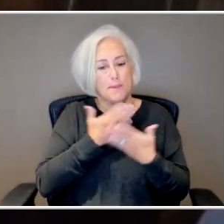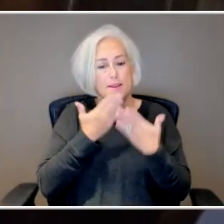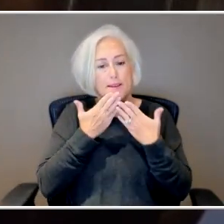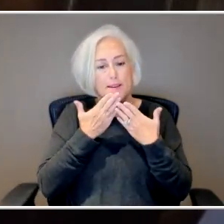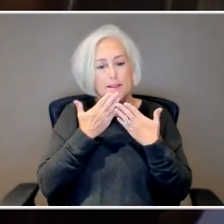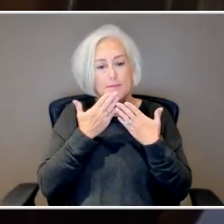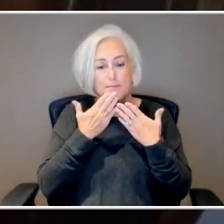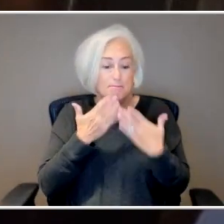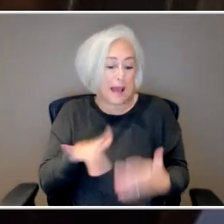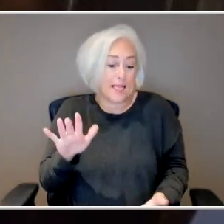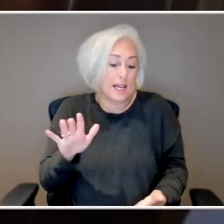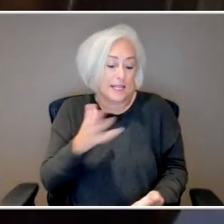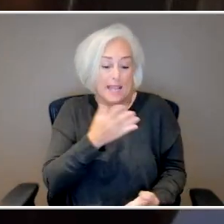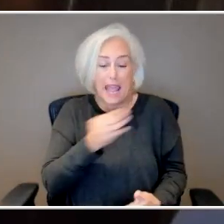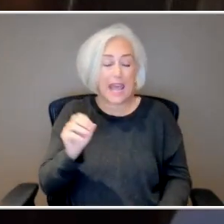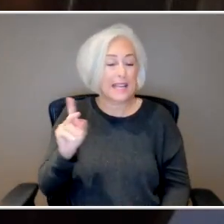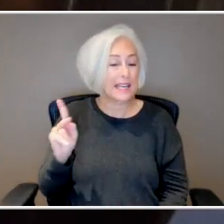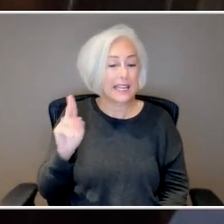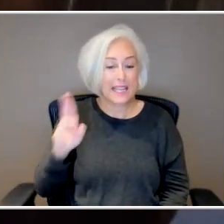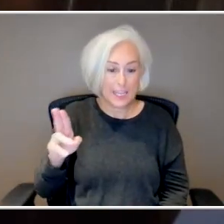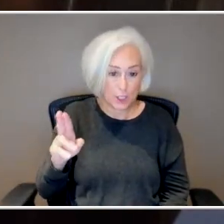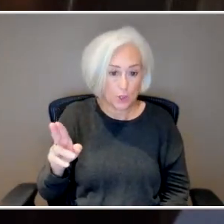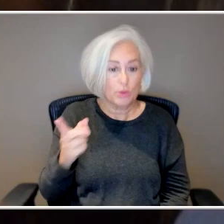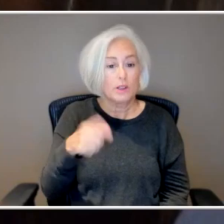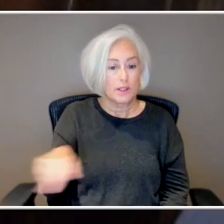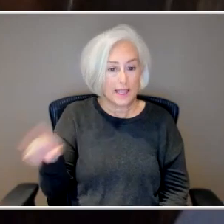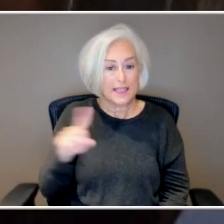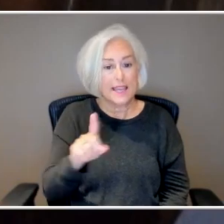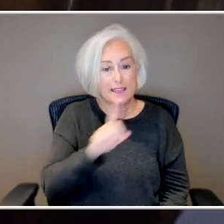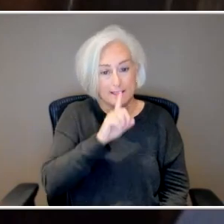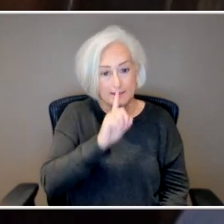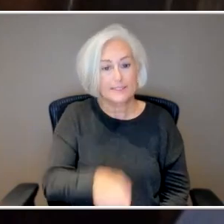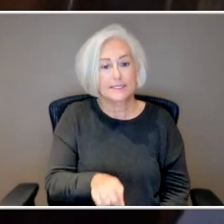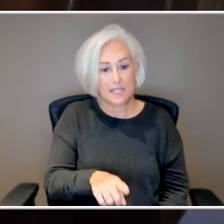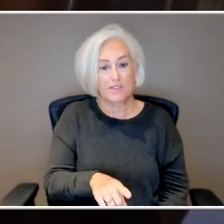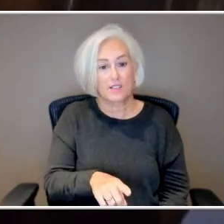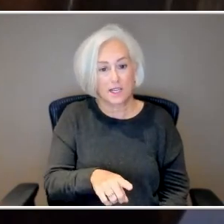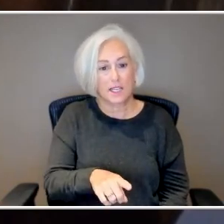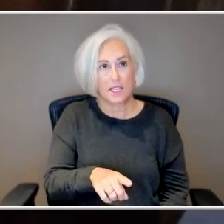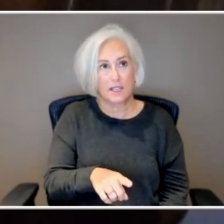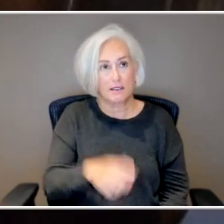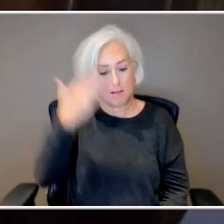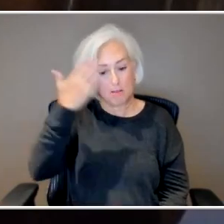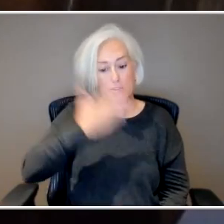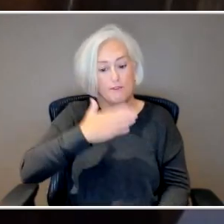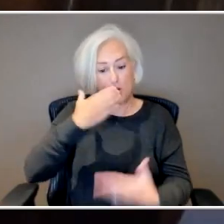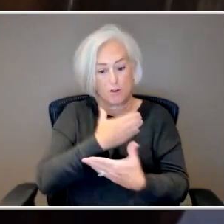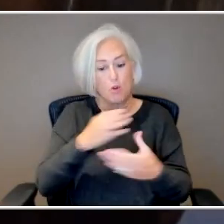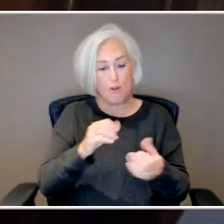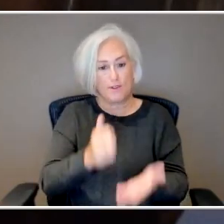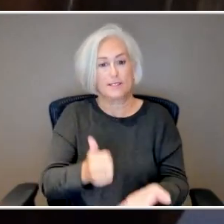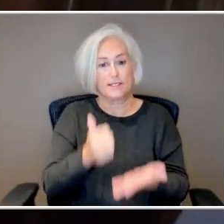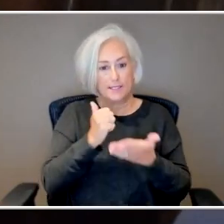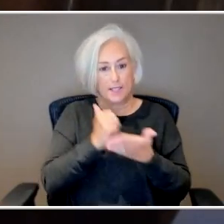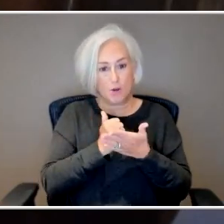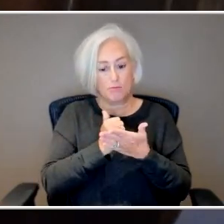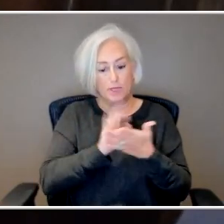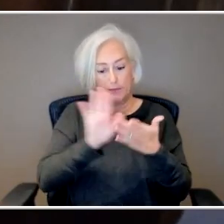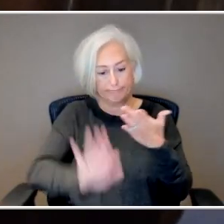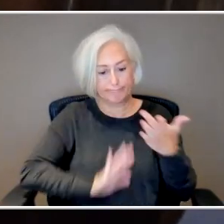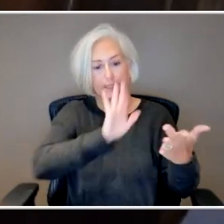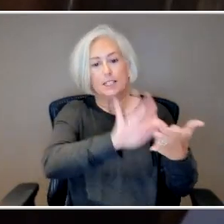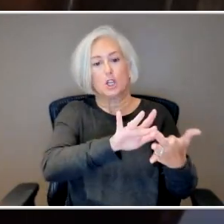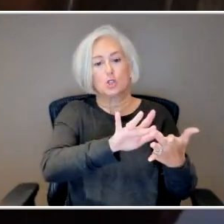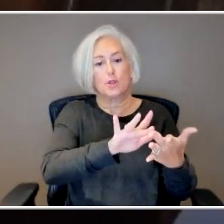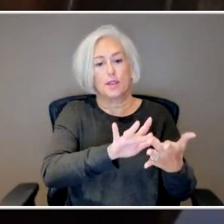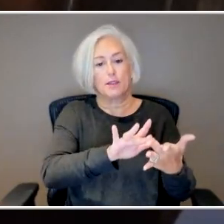luck and by KU. I mean, they definitely, that front office helped me get to him, and